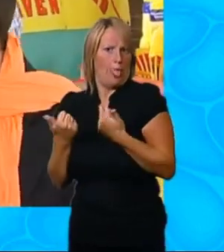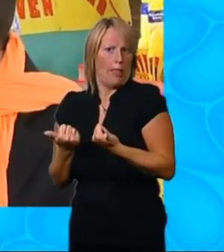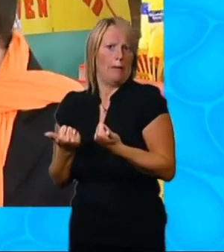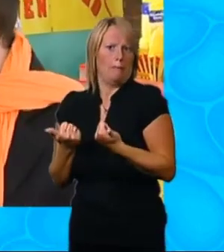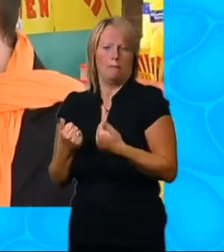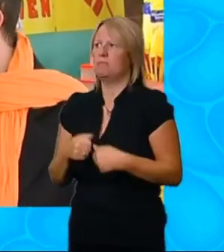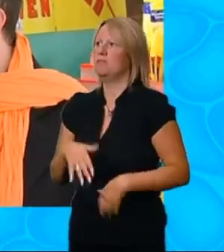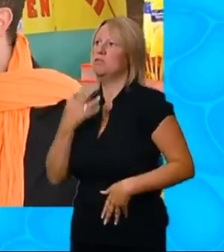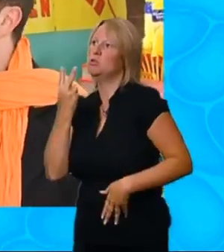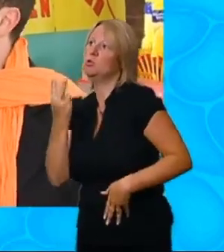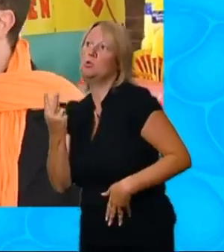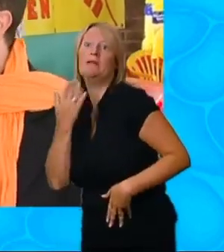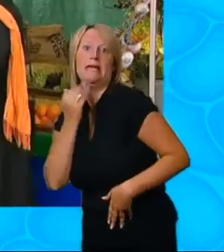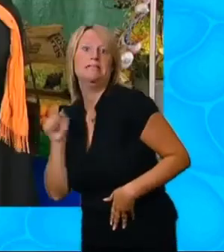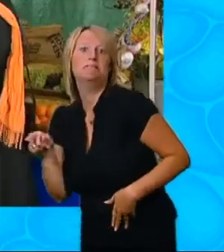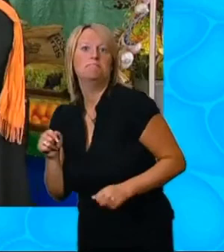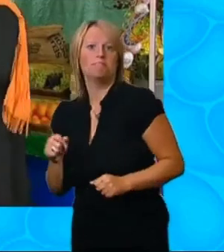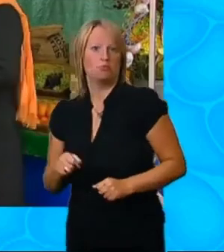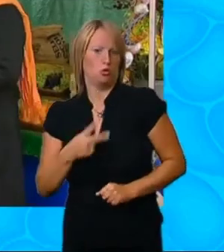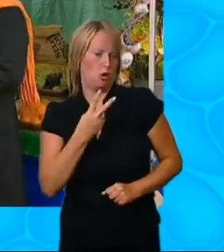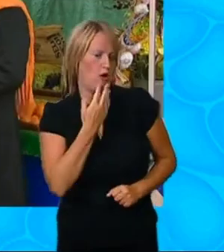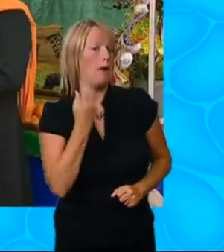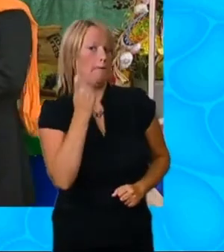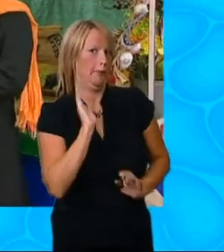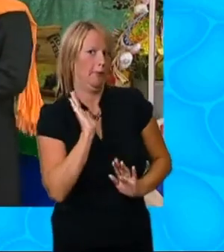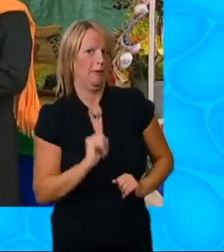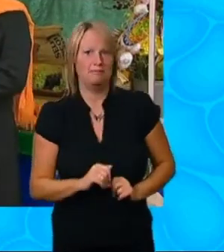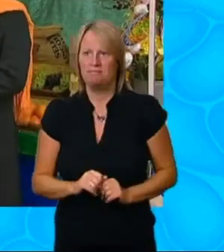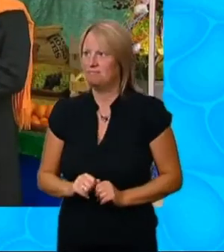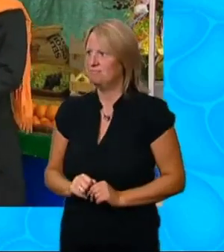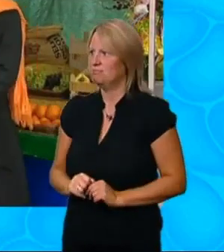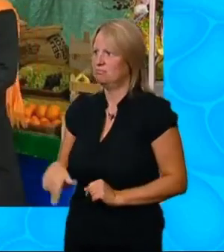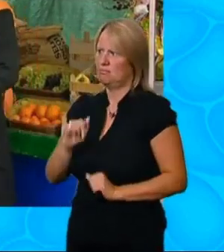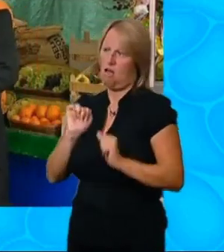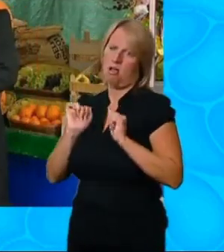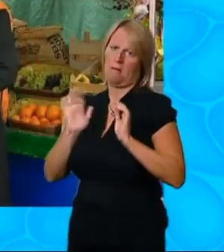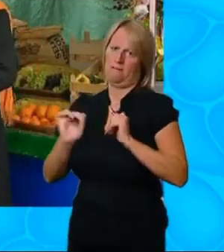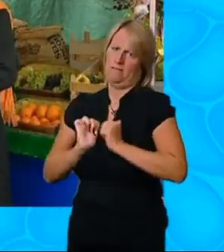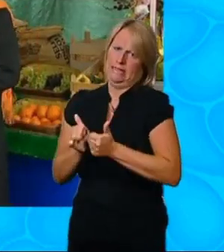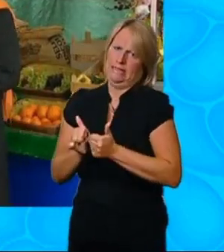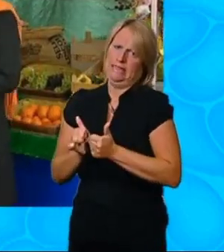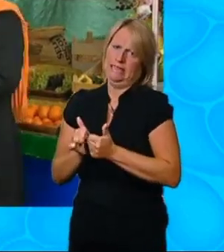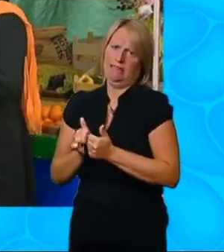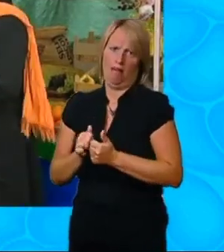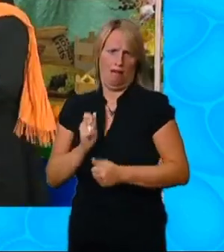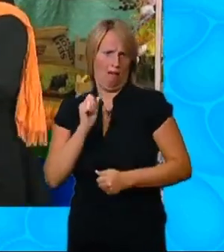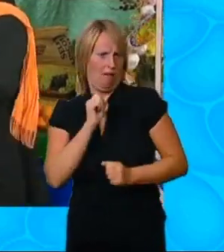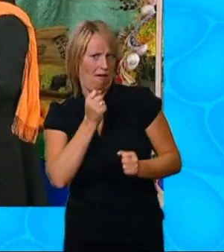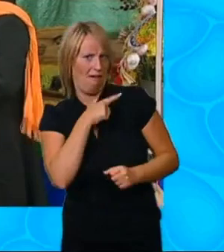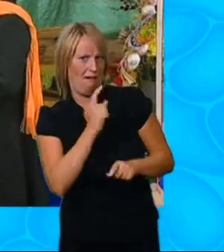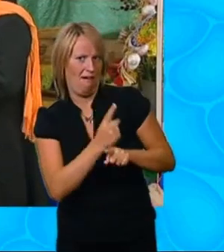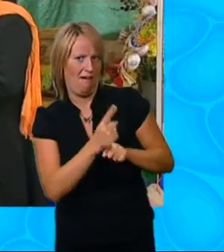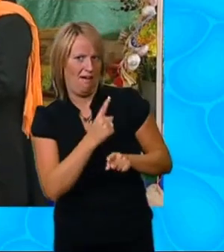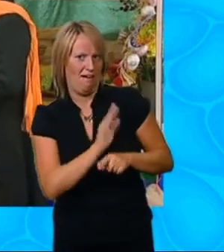night. I'll have two, please. Two oranges coming right up. Us actors need to keep ourselves fit. Oh, funny you should say